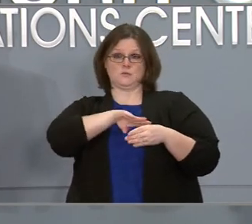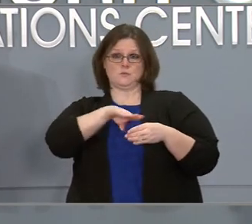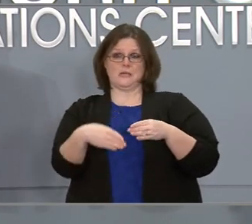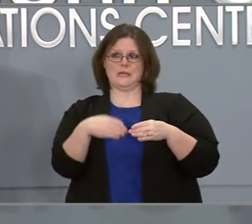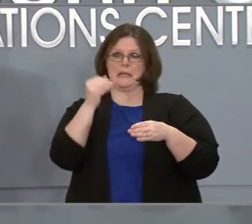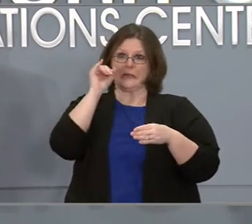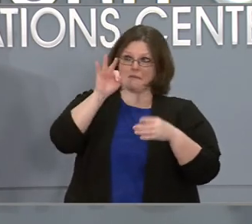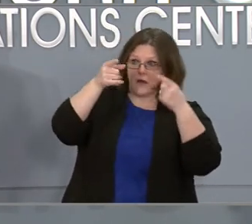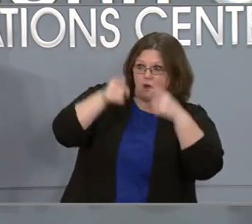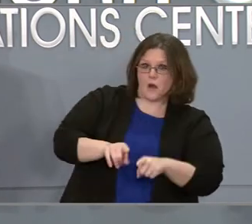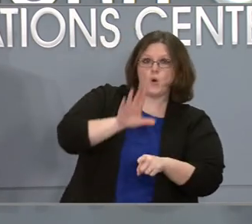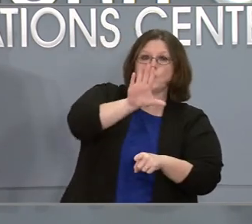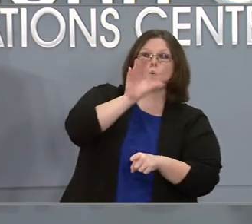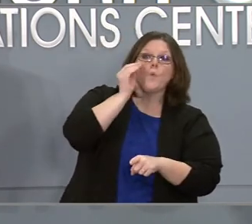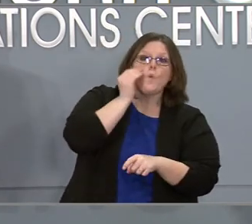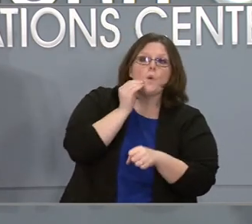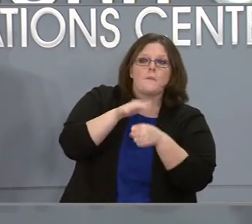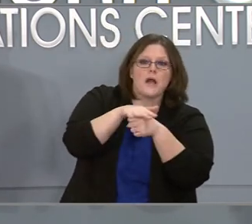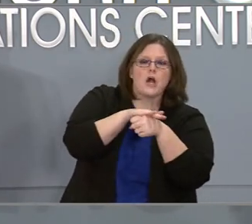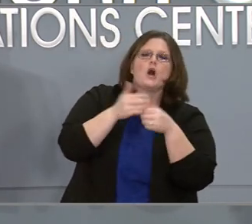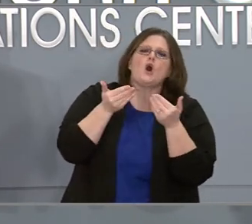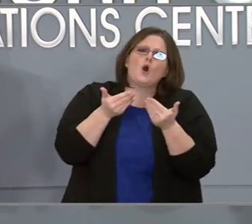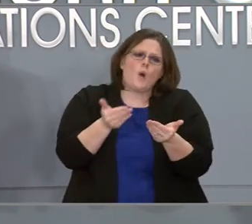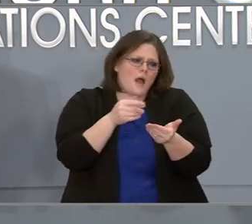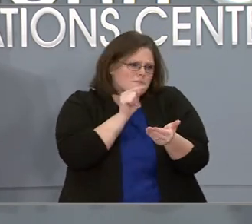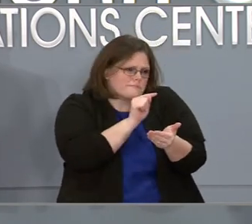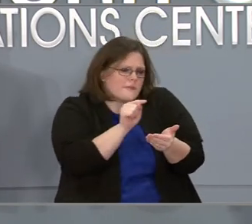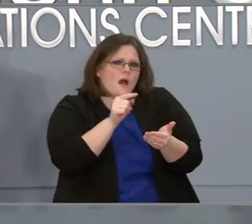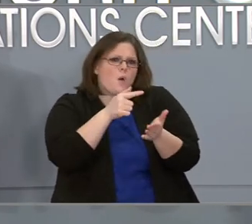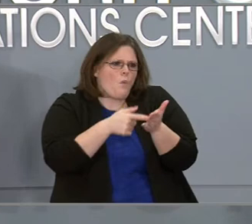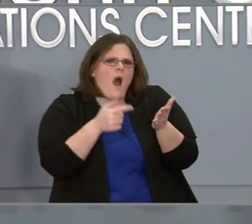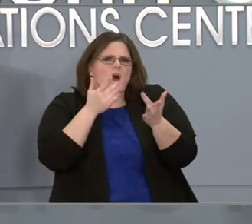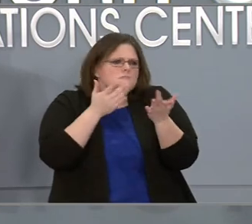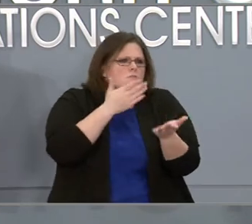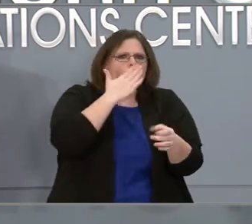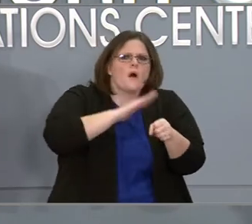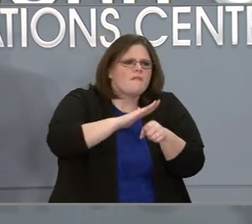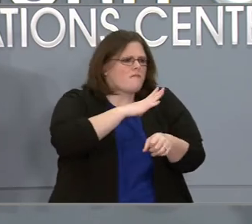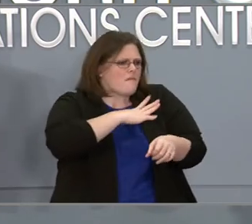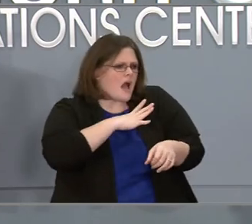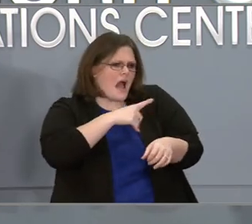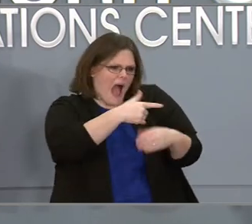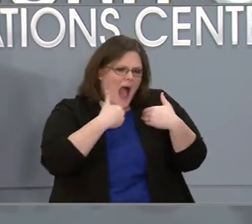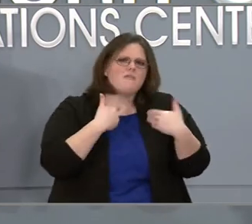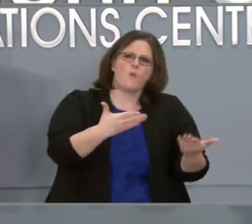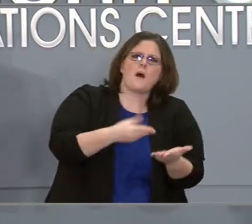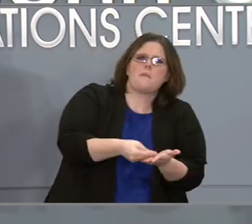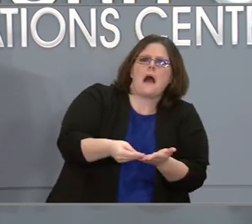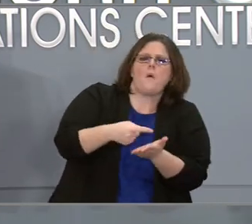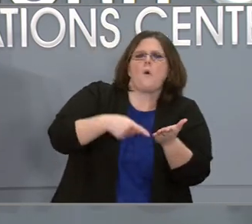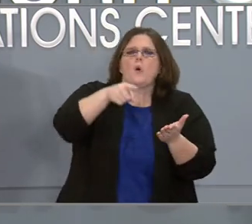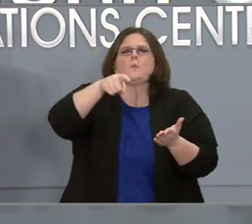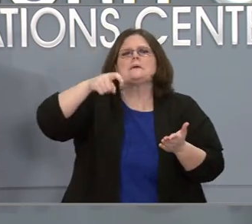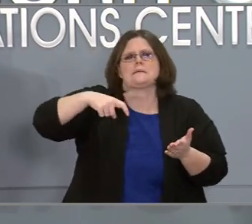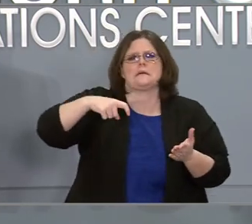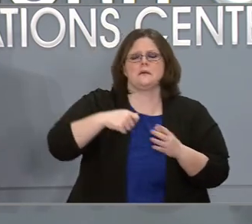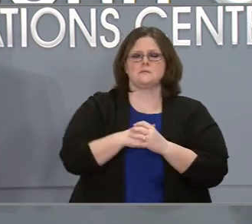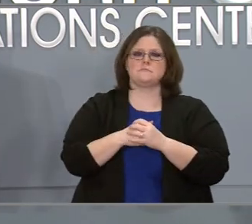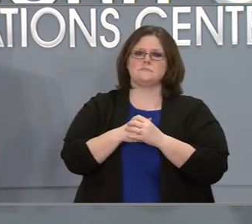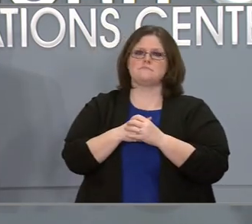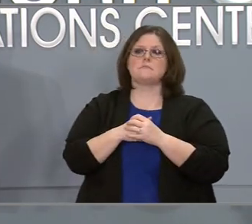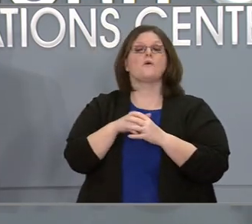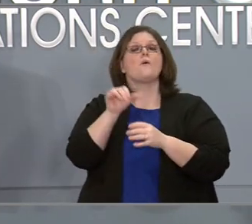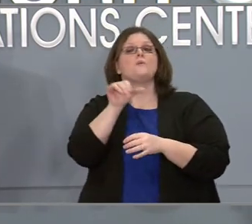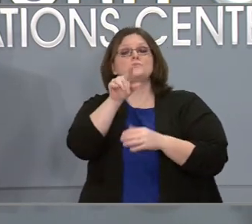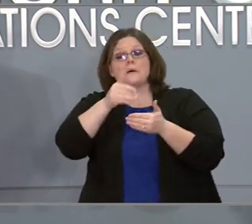the forecast area, to buy what you can. Also would encourage people to look after each other, particularly our seniors